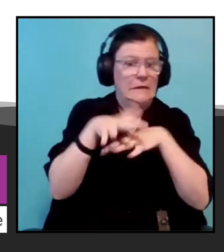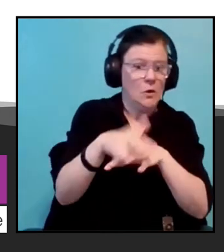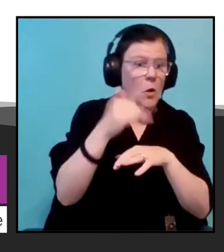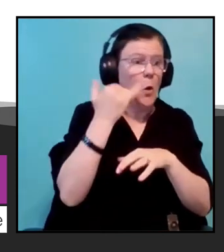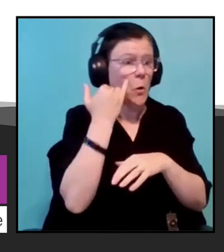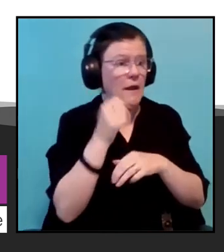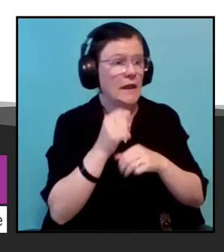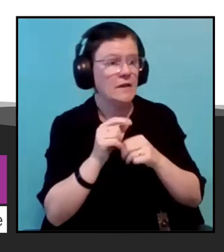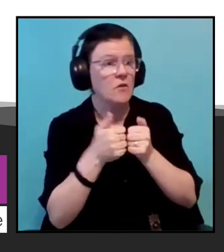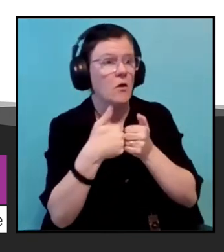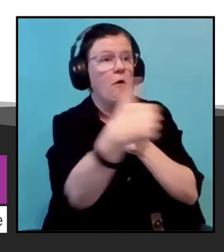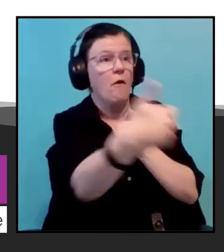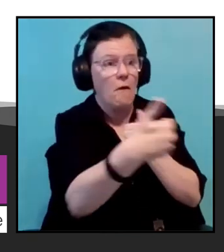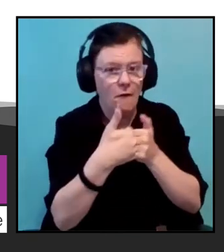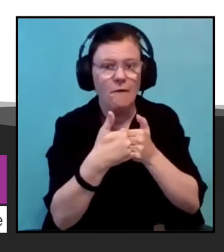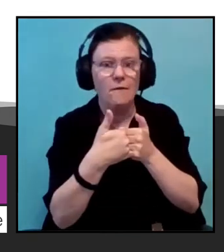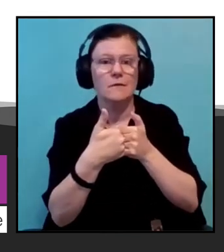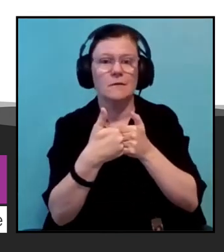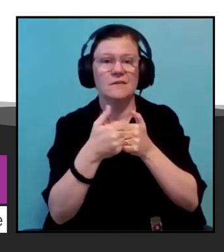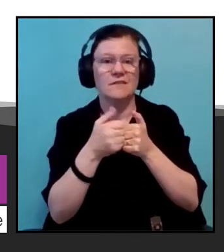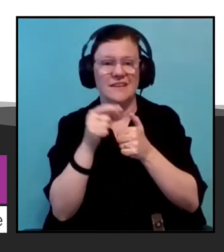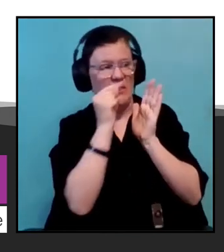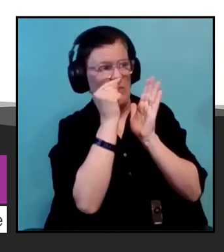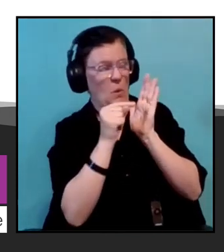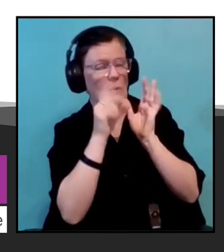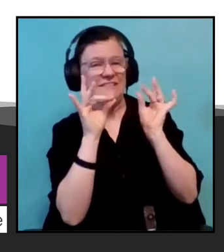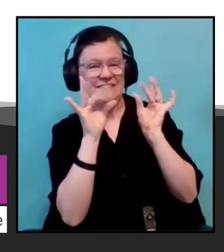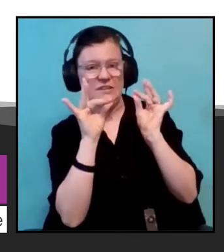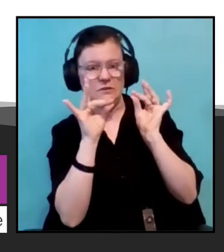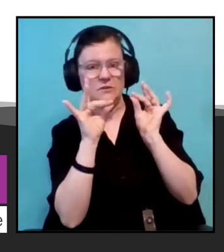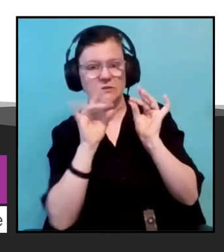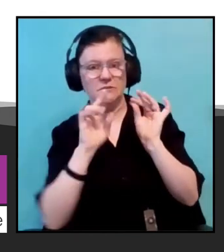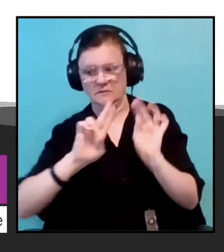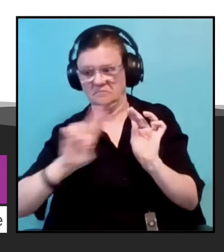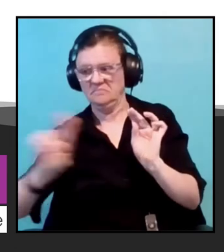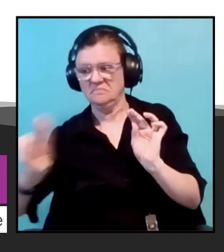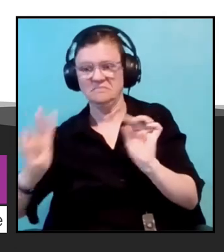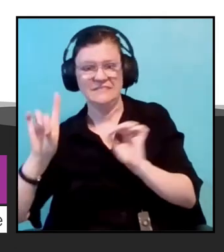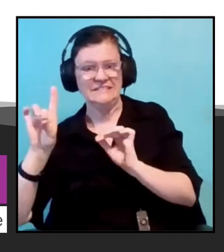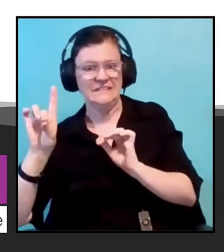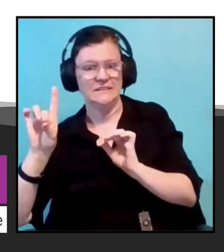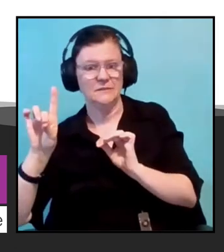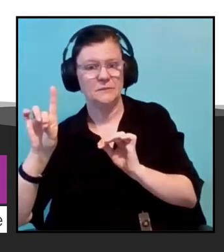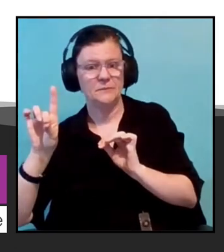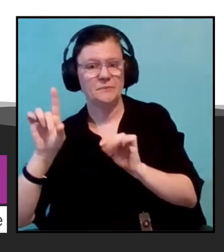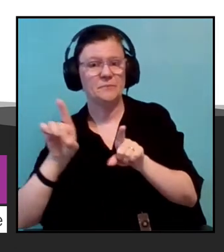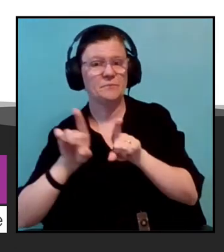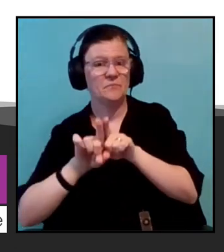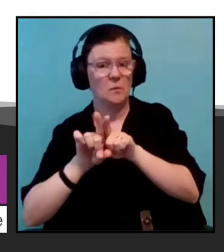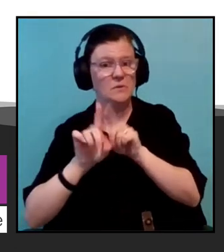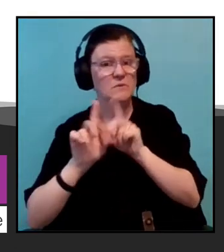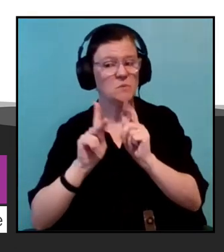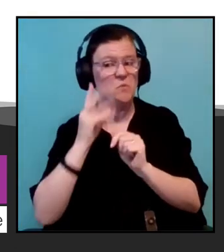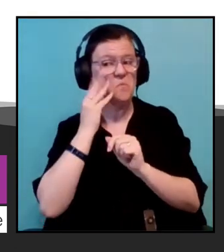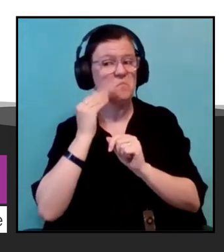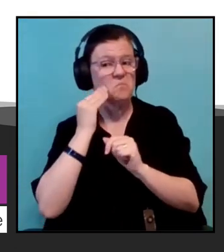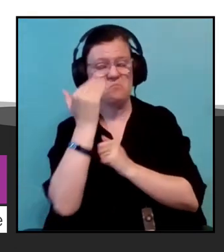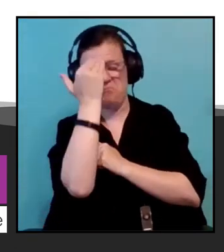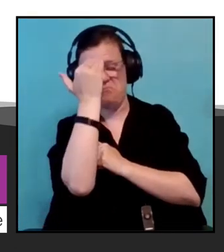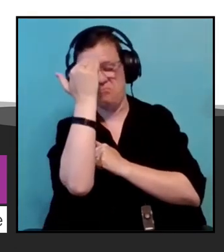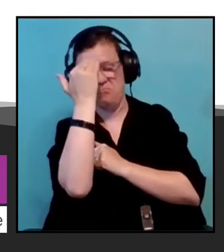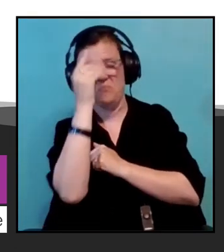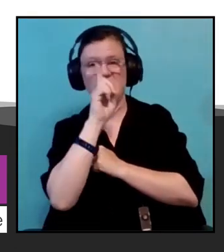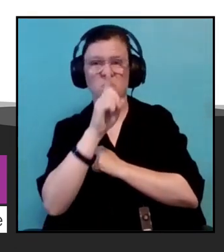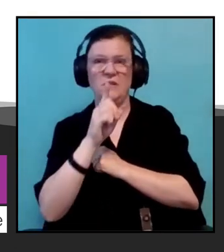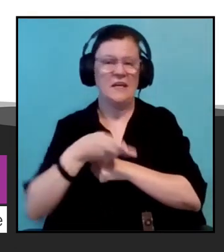from Bed-Stuy into their flags and really located it in the neighborhood. And it also increased people's familiarity with the kind of